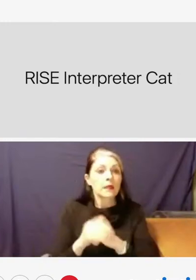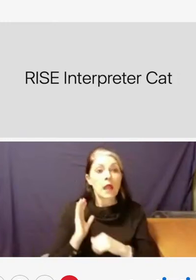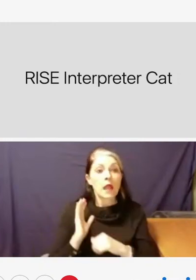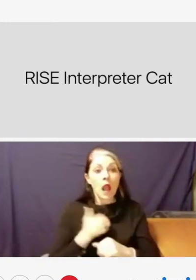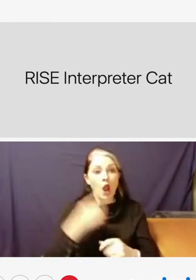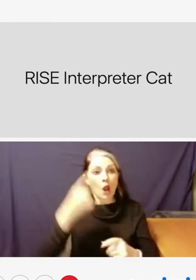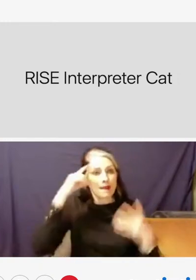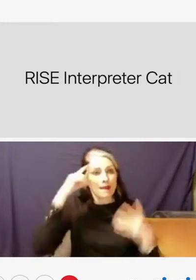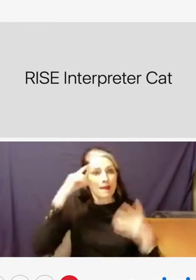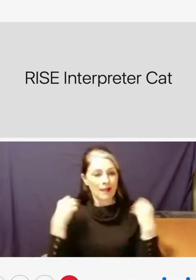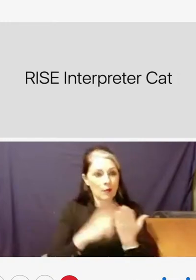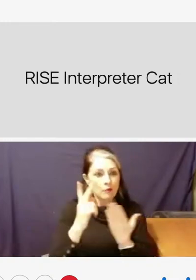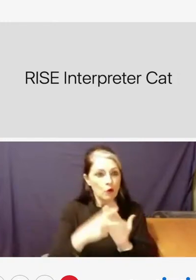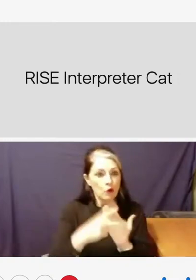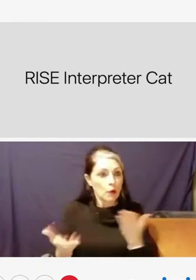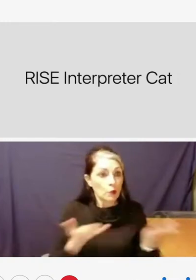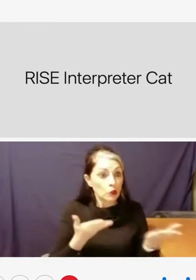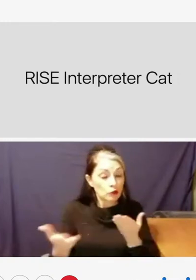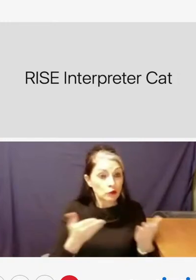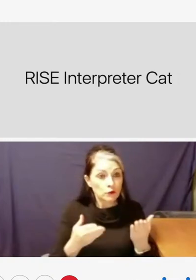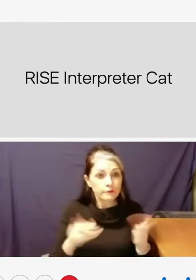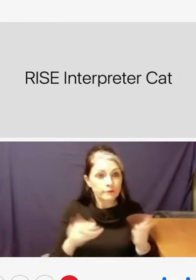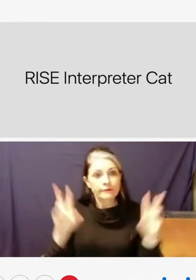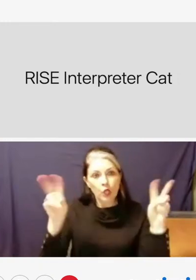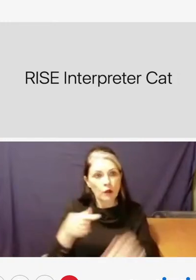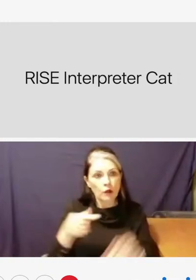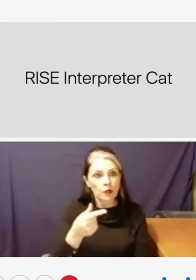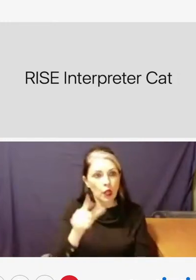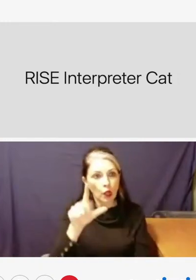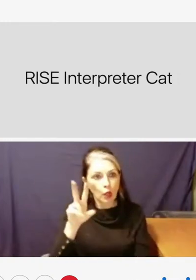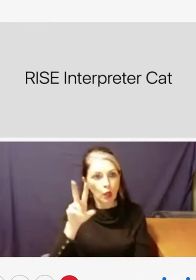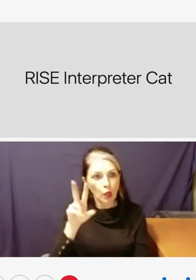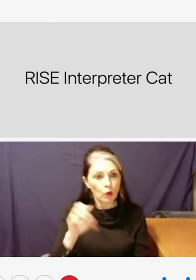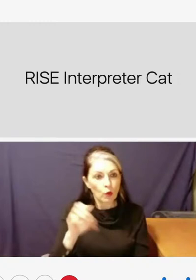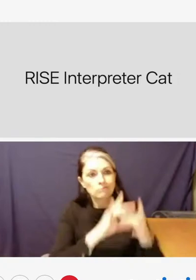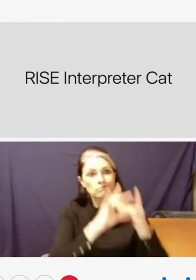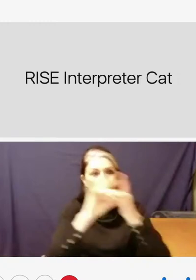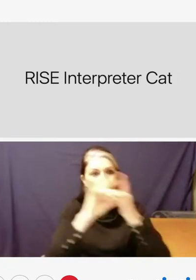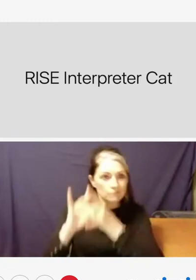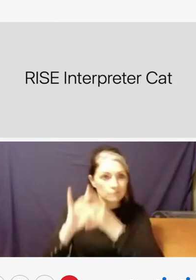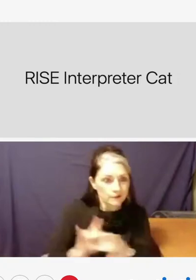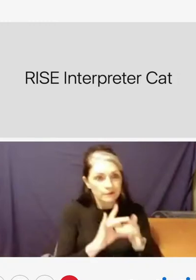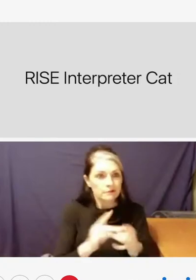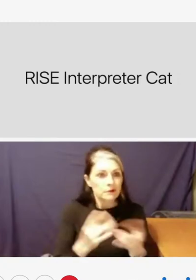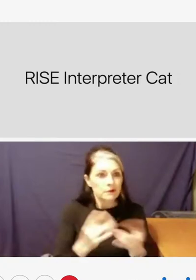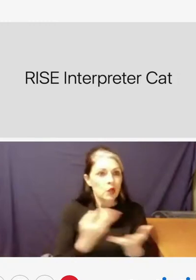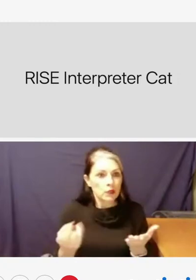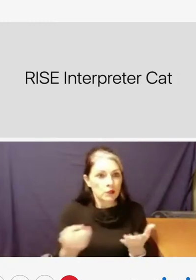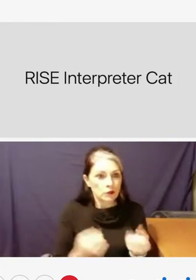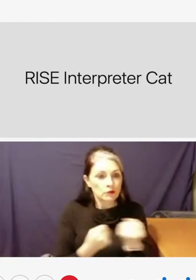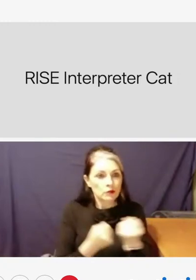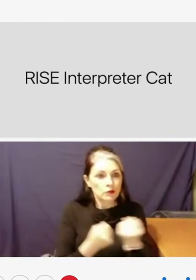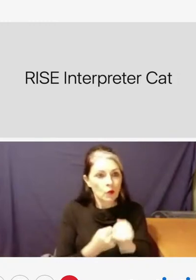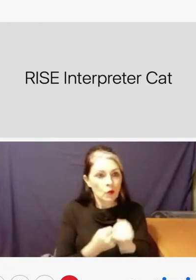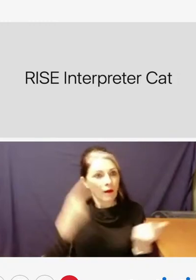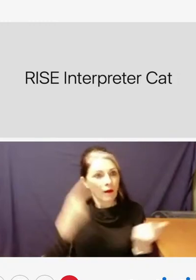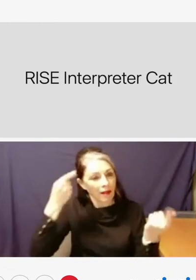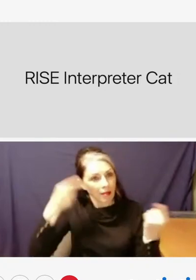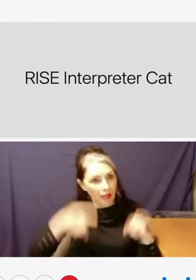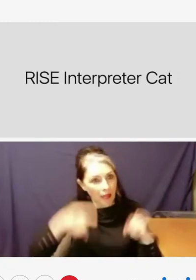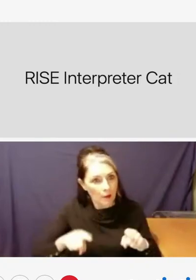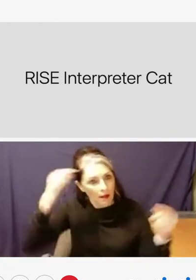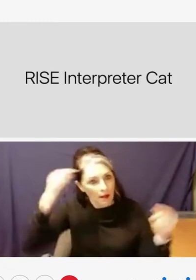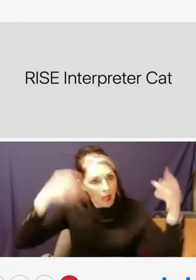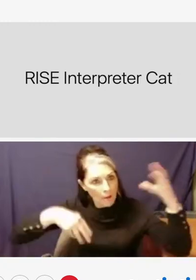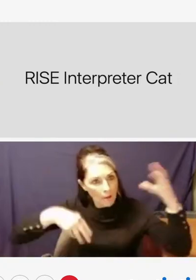serves as the glue to all of these different resources and supports it's all about collaboration and it's all about a coordinated effort